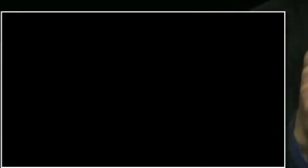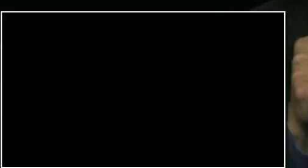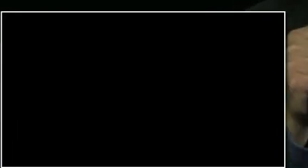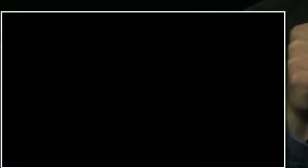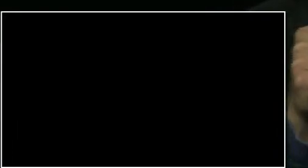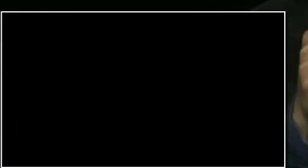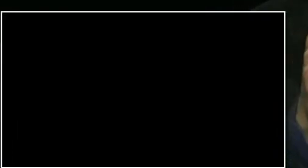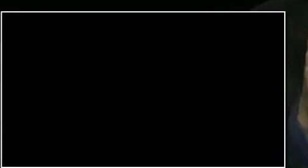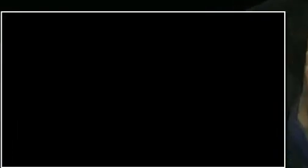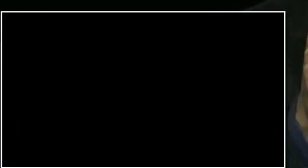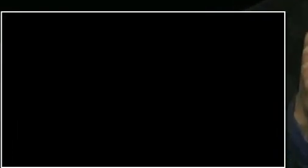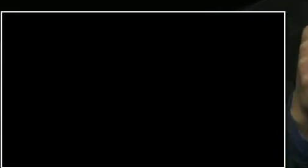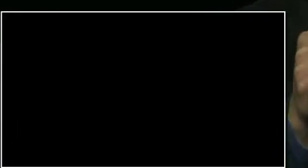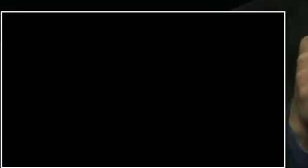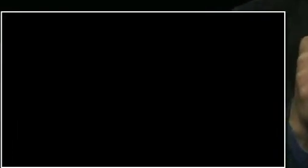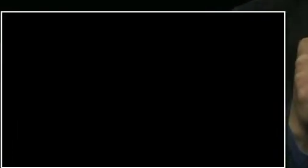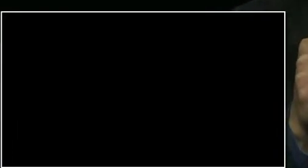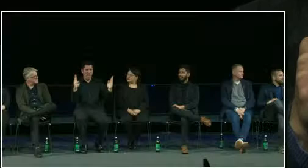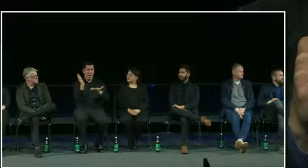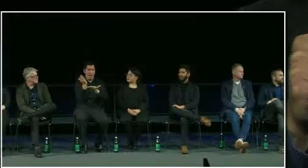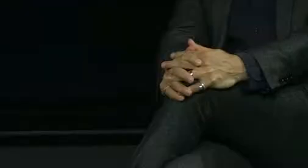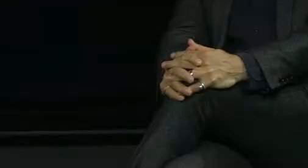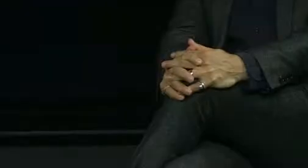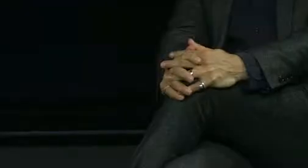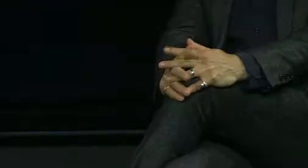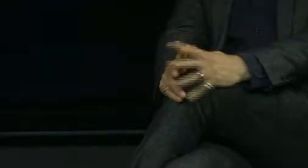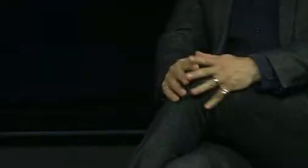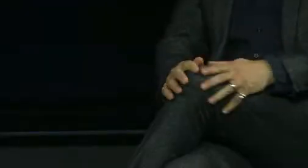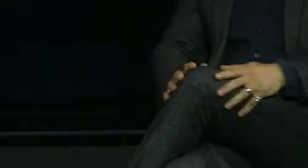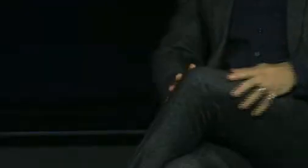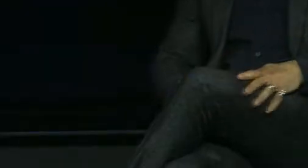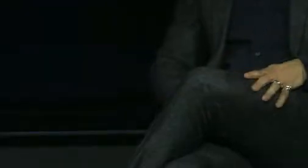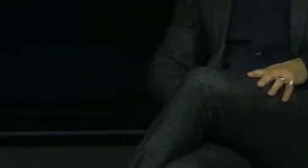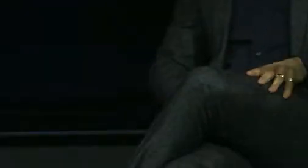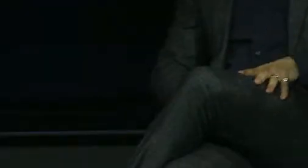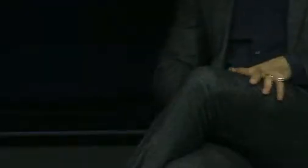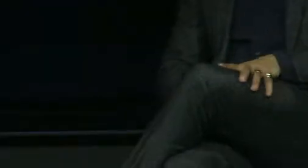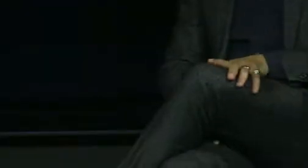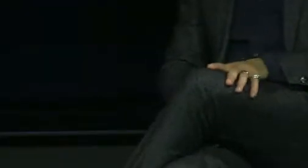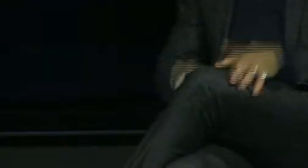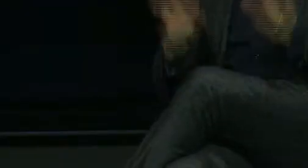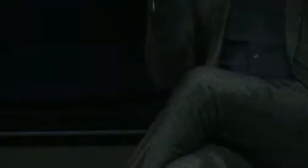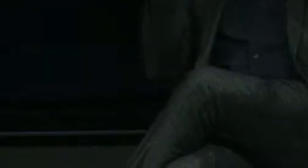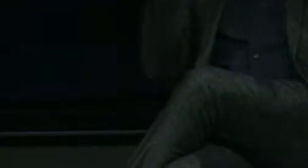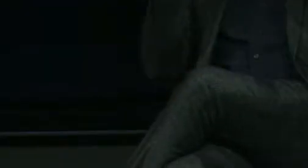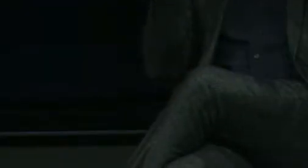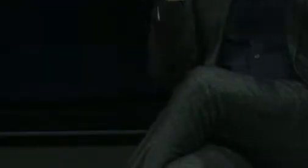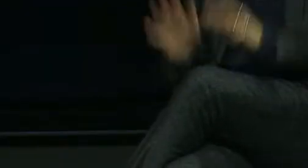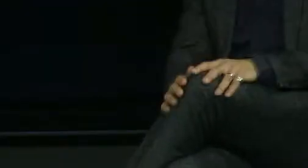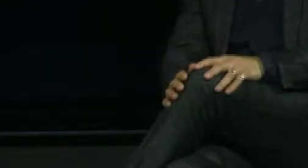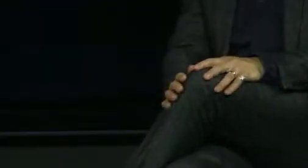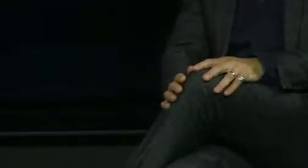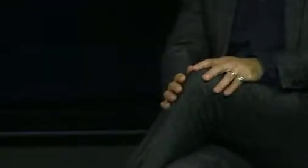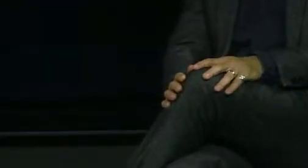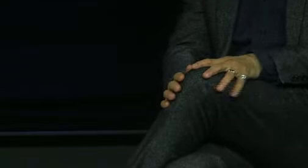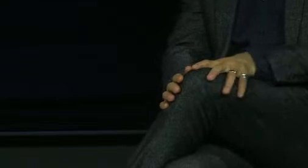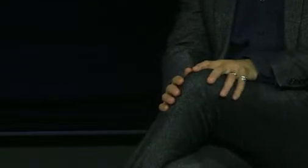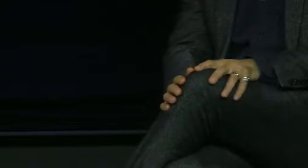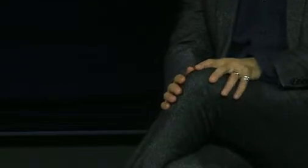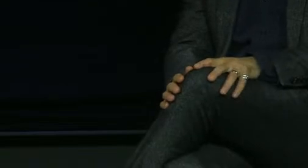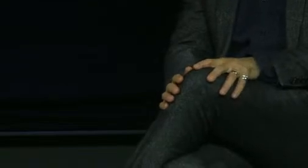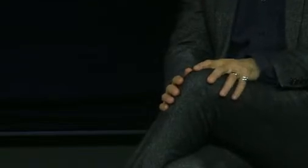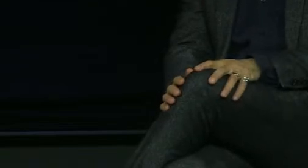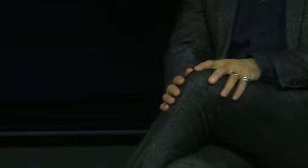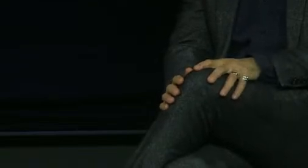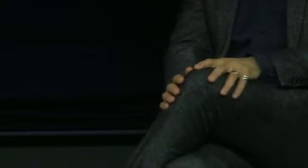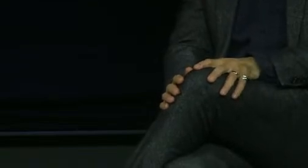in this one wide shot of the ship, got the sails to work. And at that moment, we knew we'd passed all the hurdles. All the obstacles were out of our way, and now we can just make the movie. So